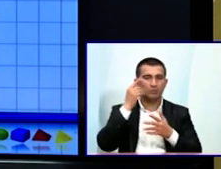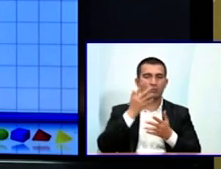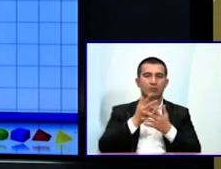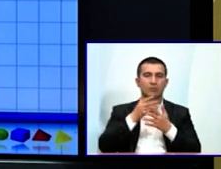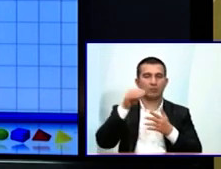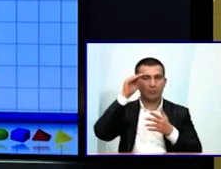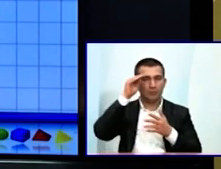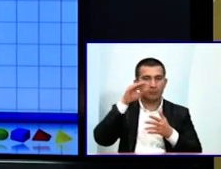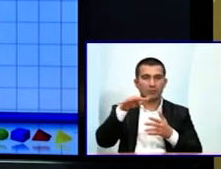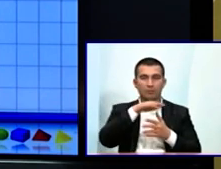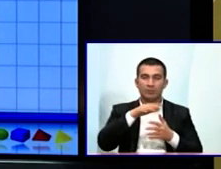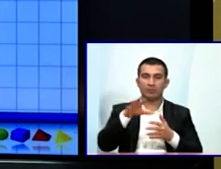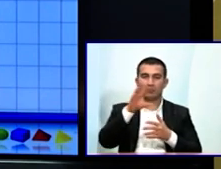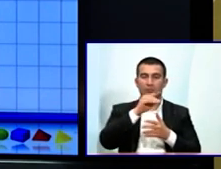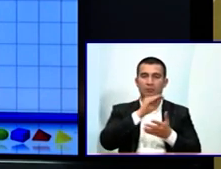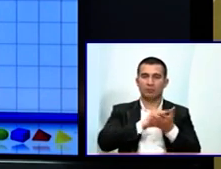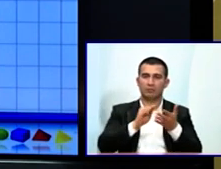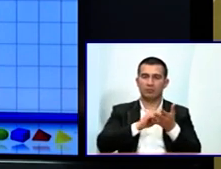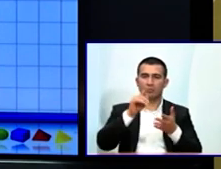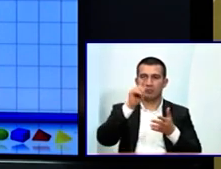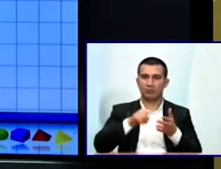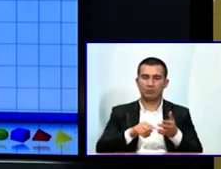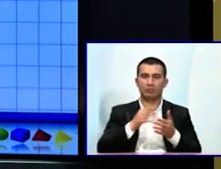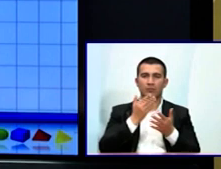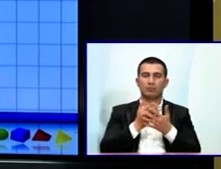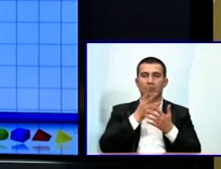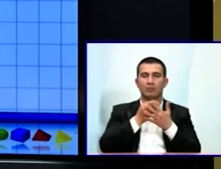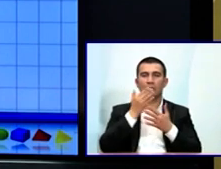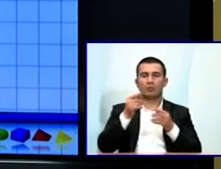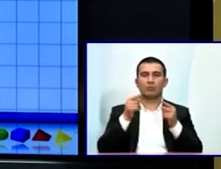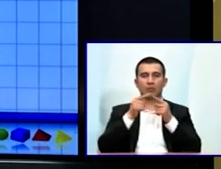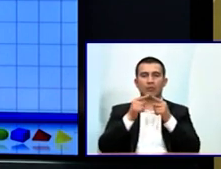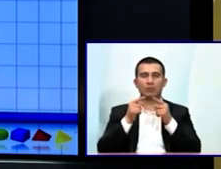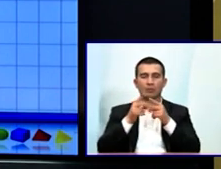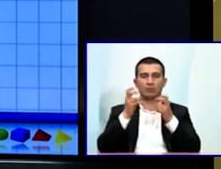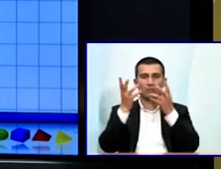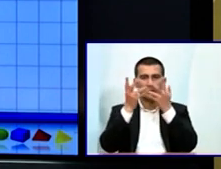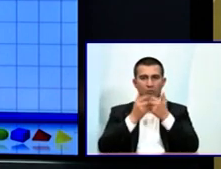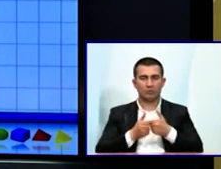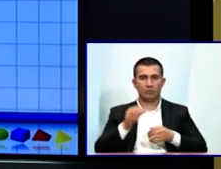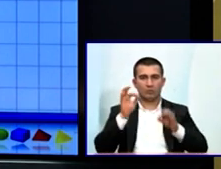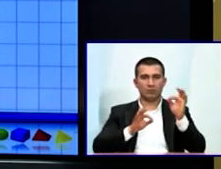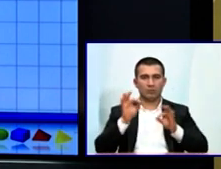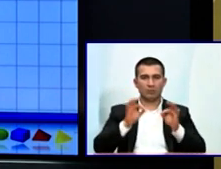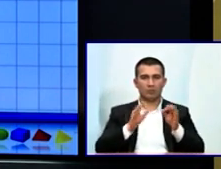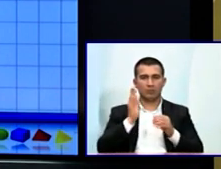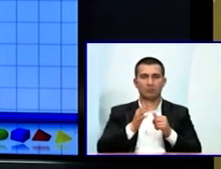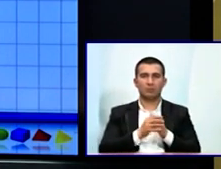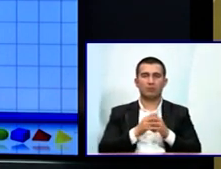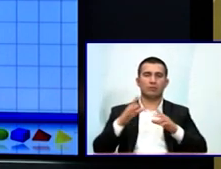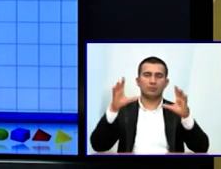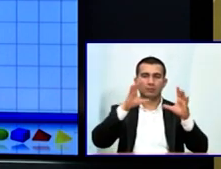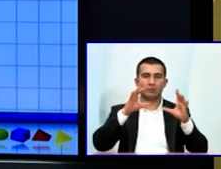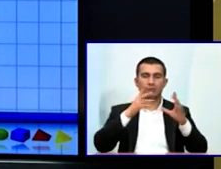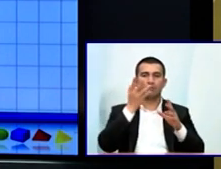Turkmaniston aholisini yozamiz. Ularning mos burchaklarini hisoblab chizamiz va